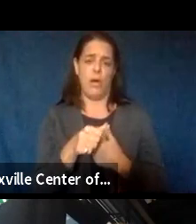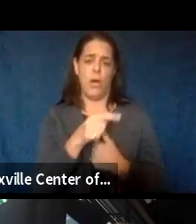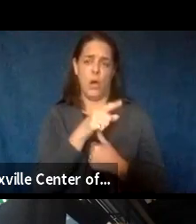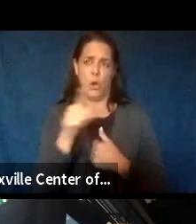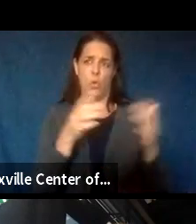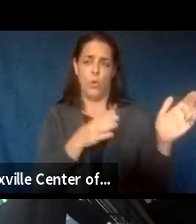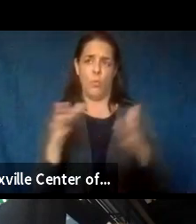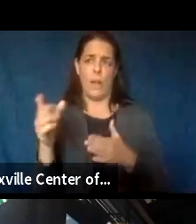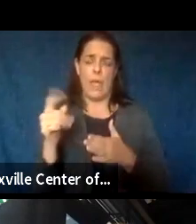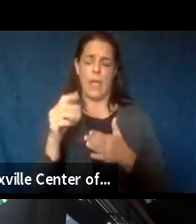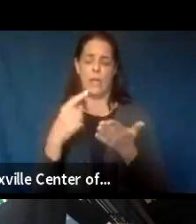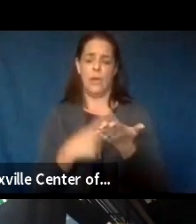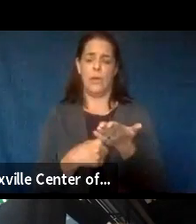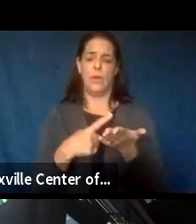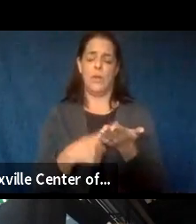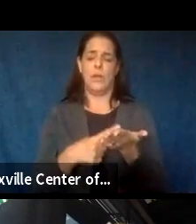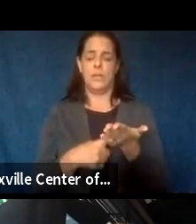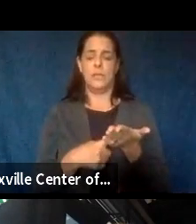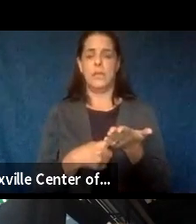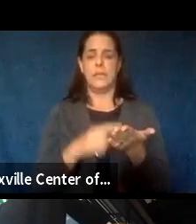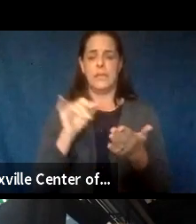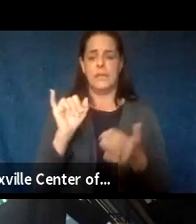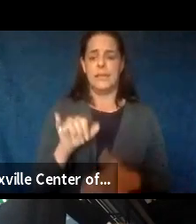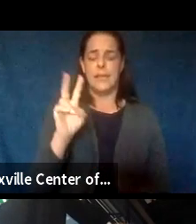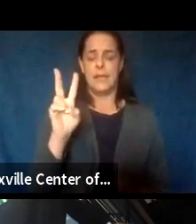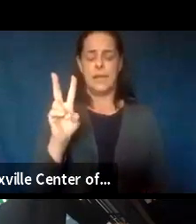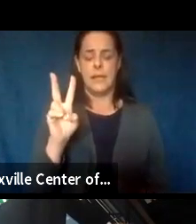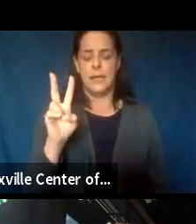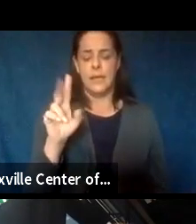to discuss the